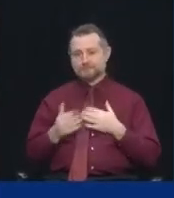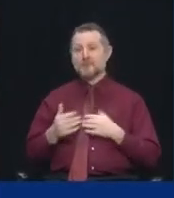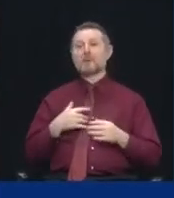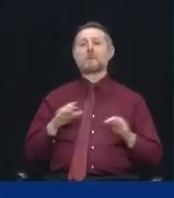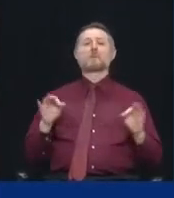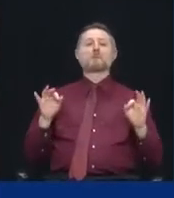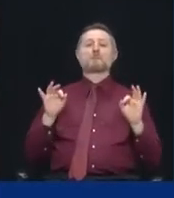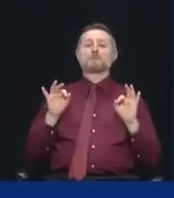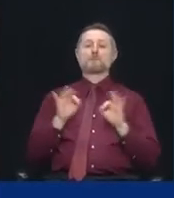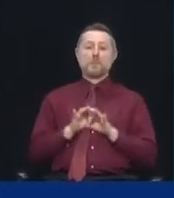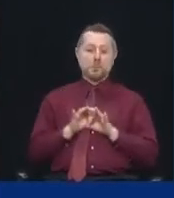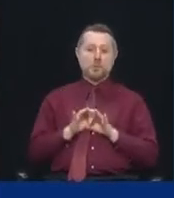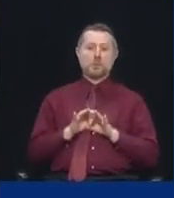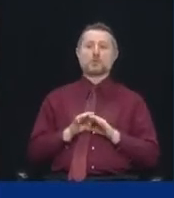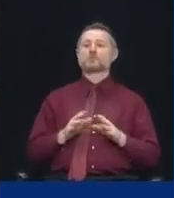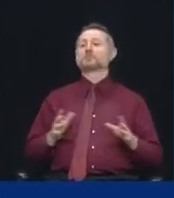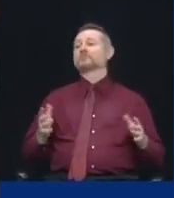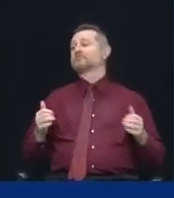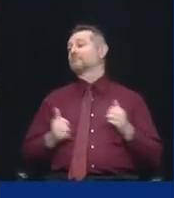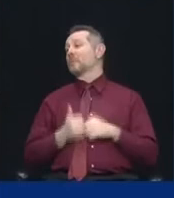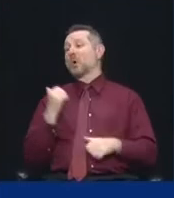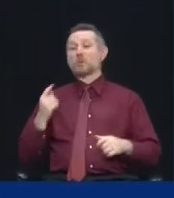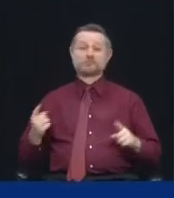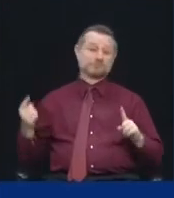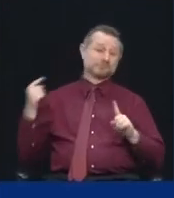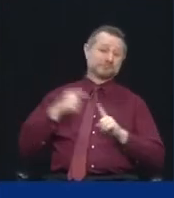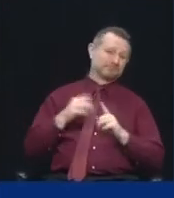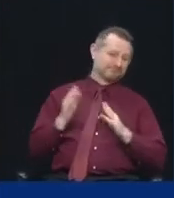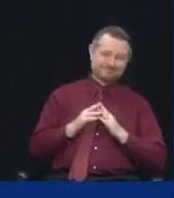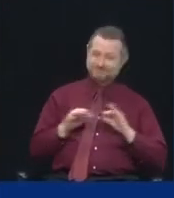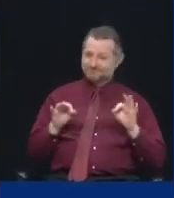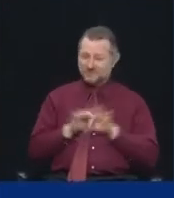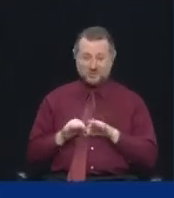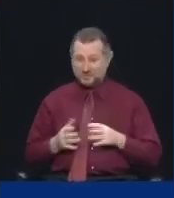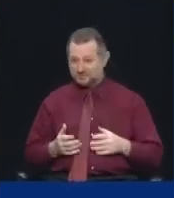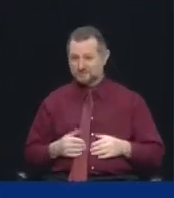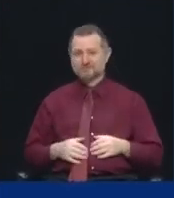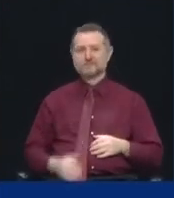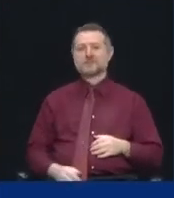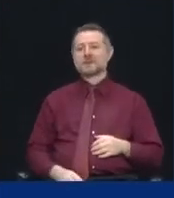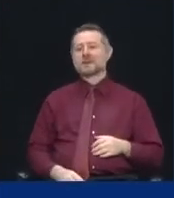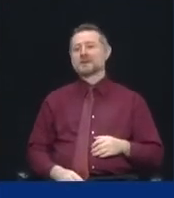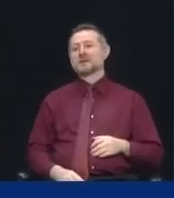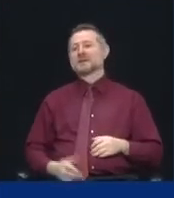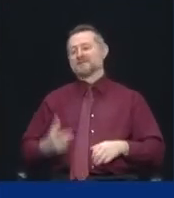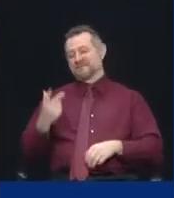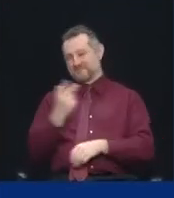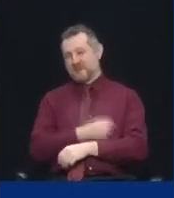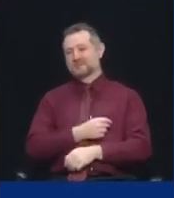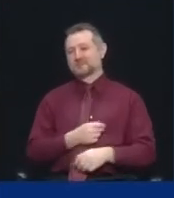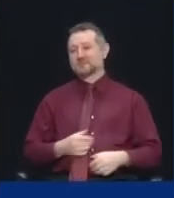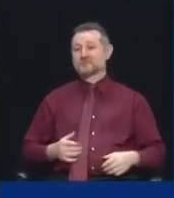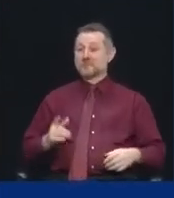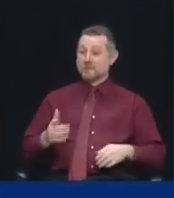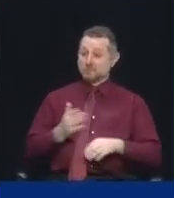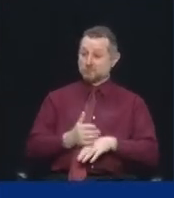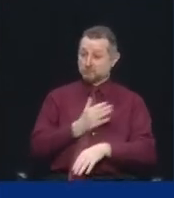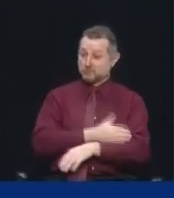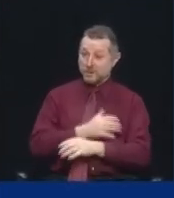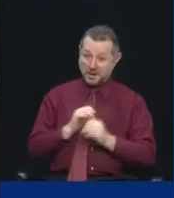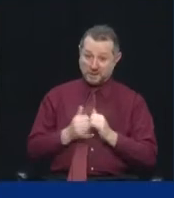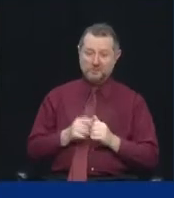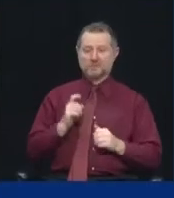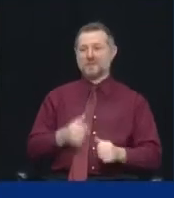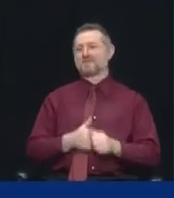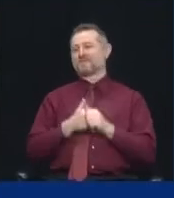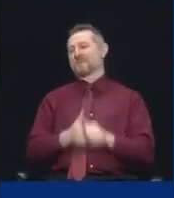if, okay? We've been there, done that. It's only if we do these things.